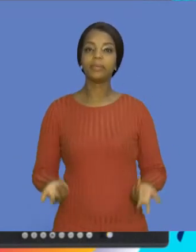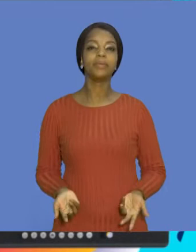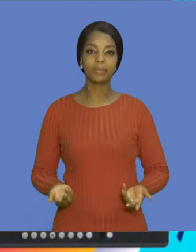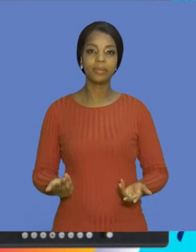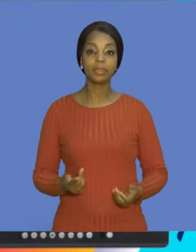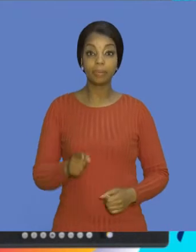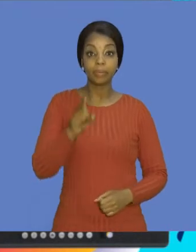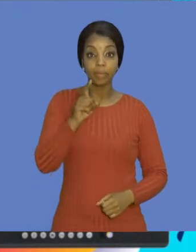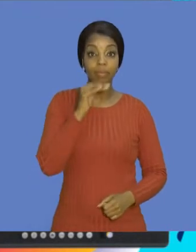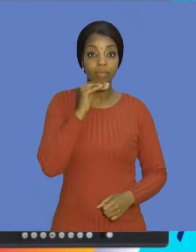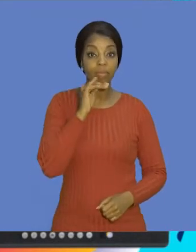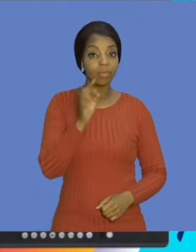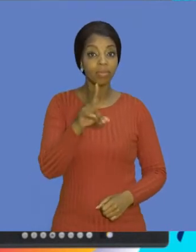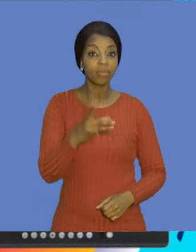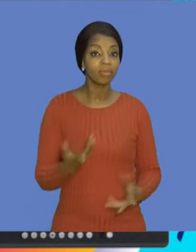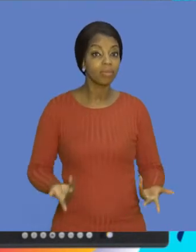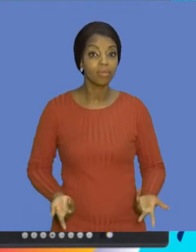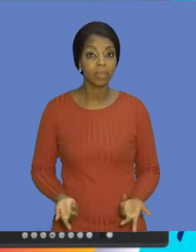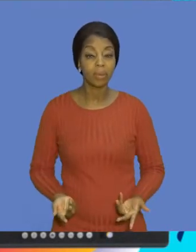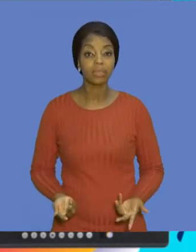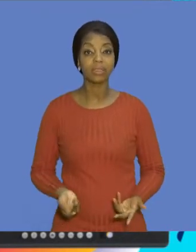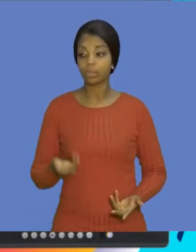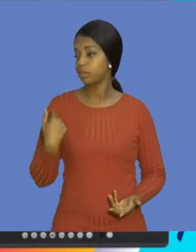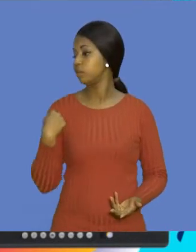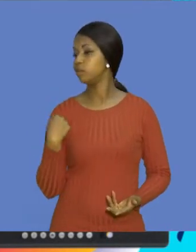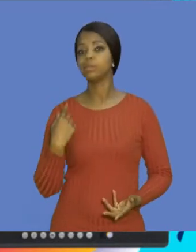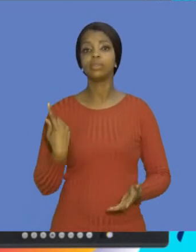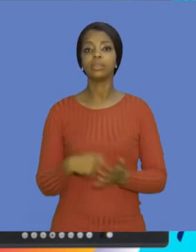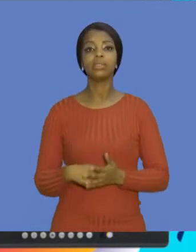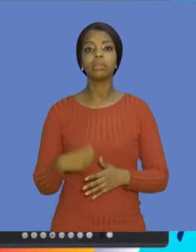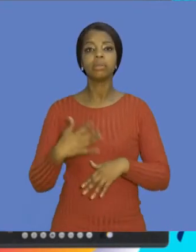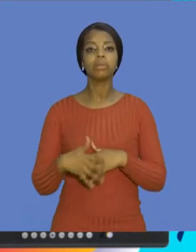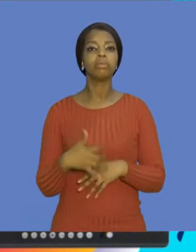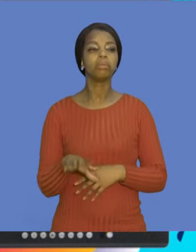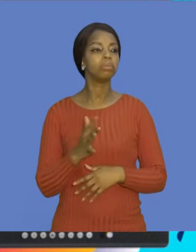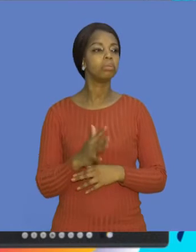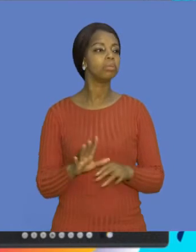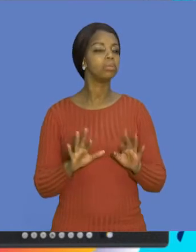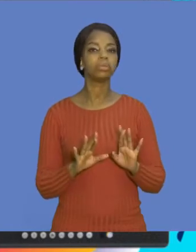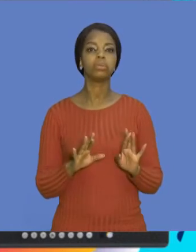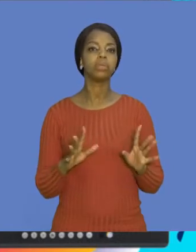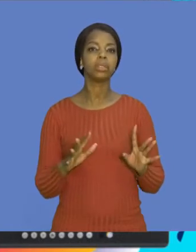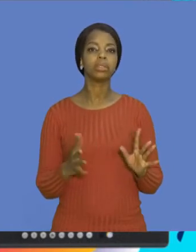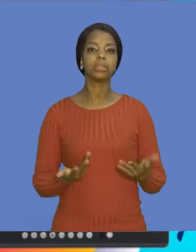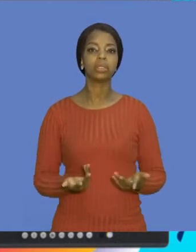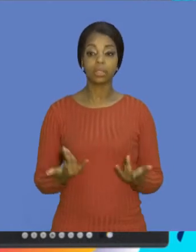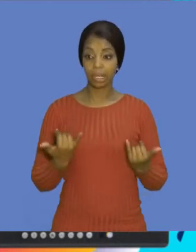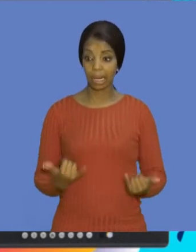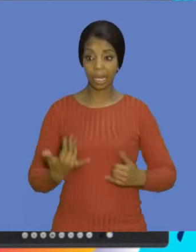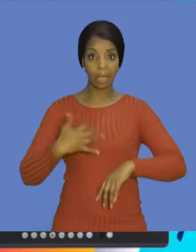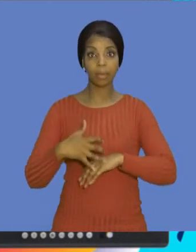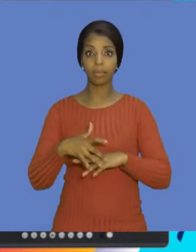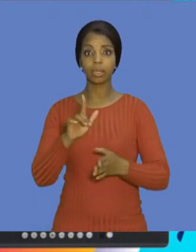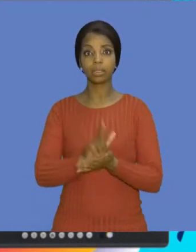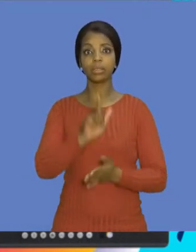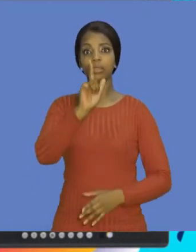that means is just yesterday we used to buy bread with like 10 rands. Now bread is like 17 rands.